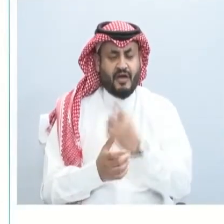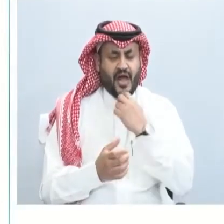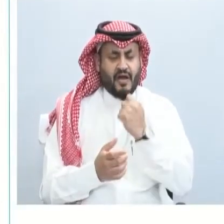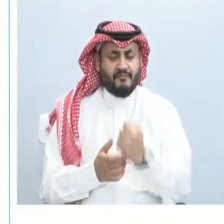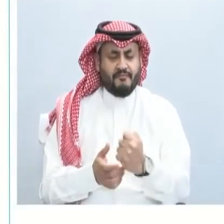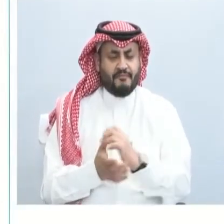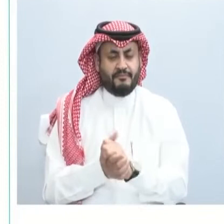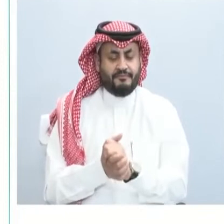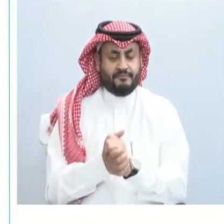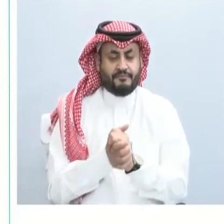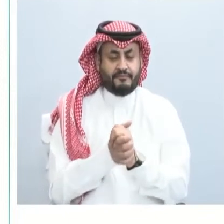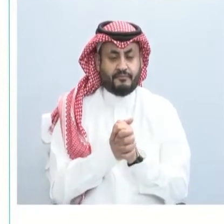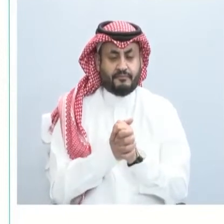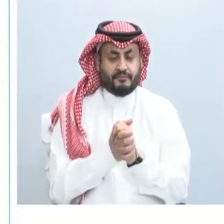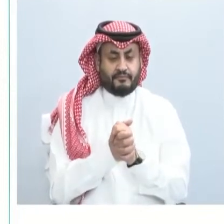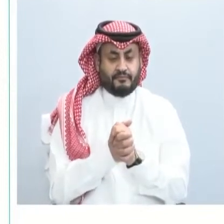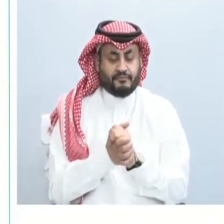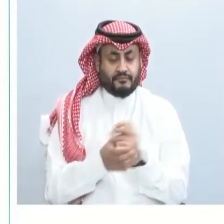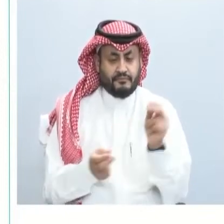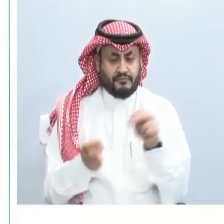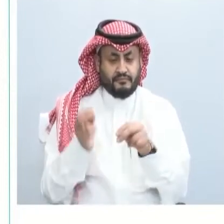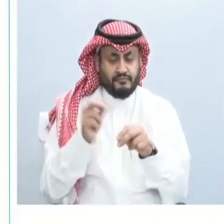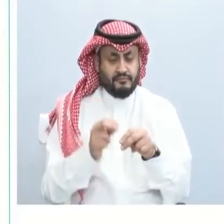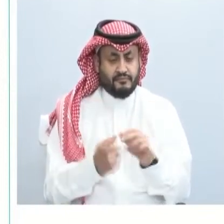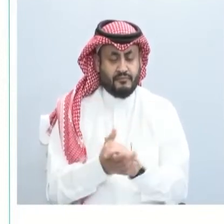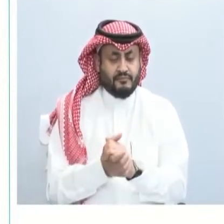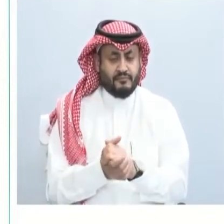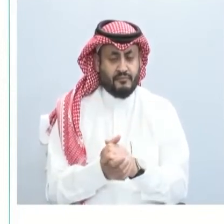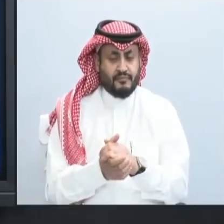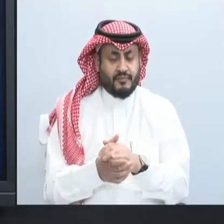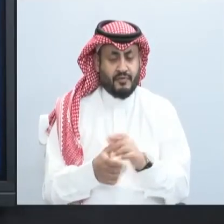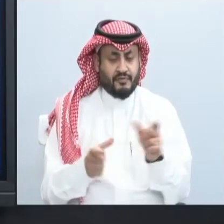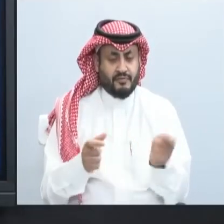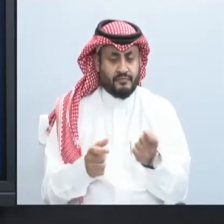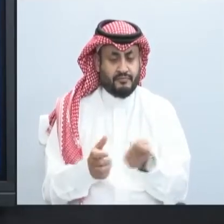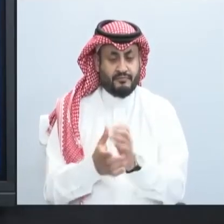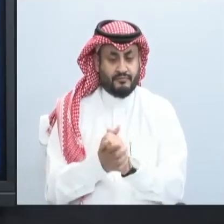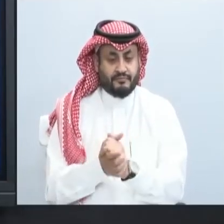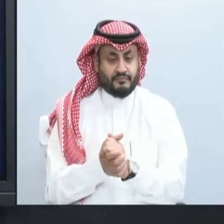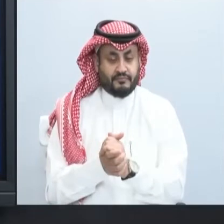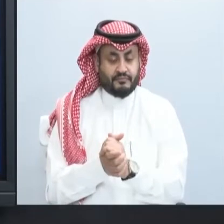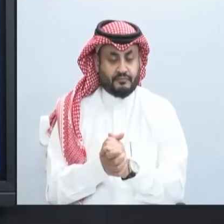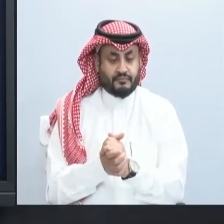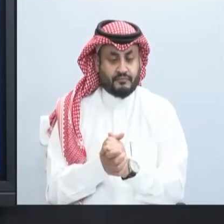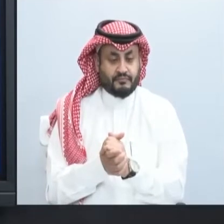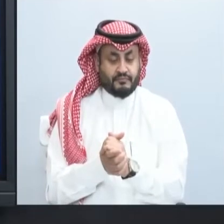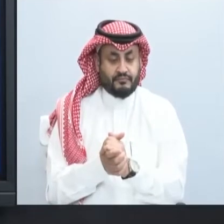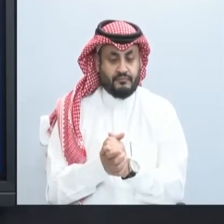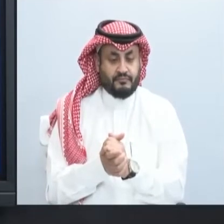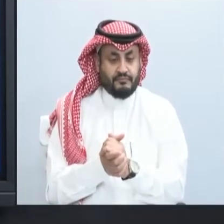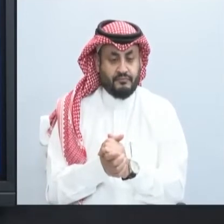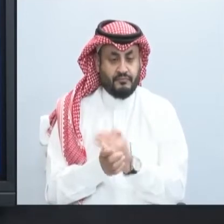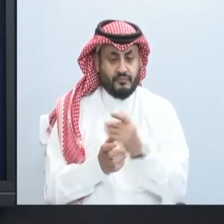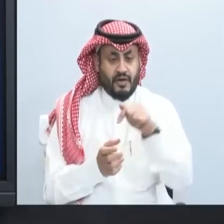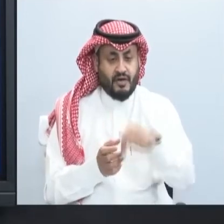So it's good to try to practice comments from time to time. Now, let's get